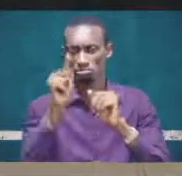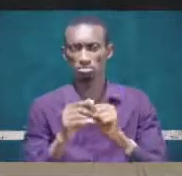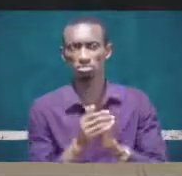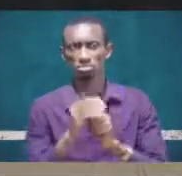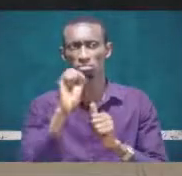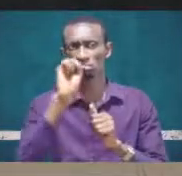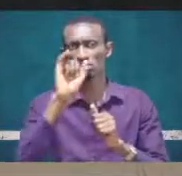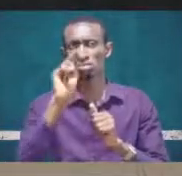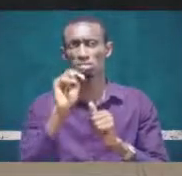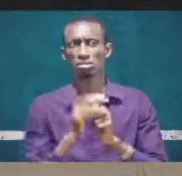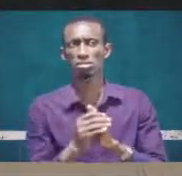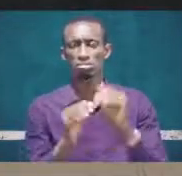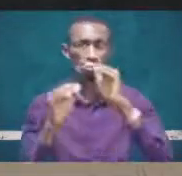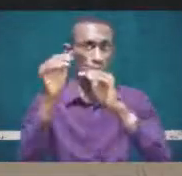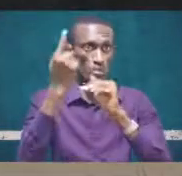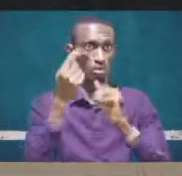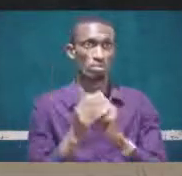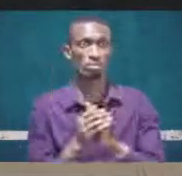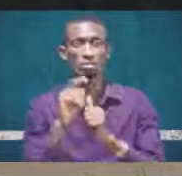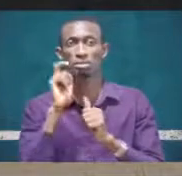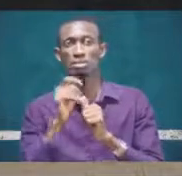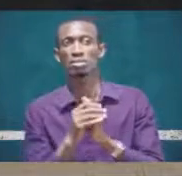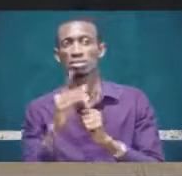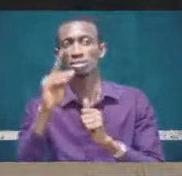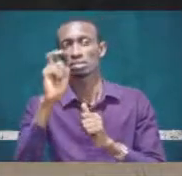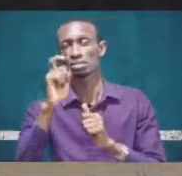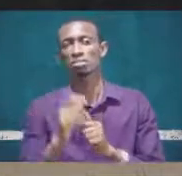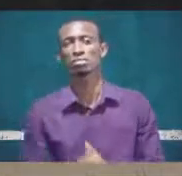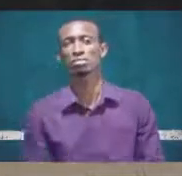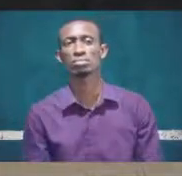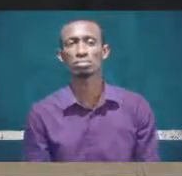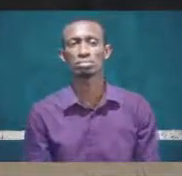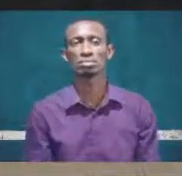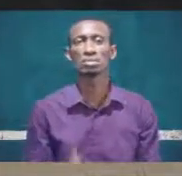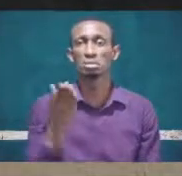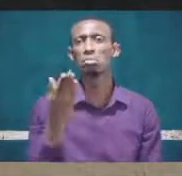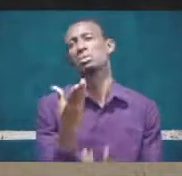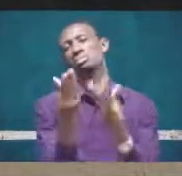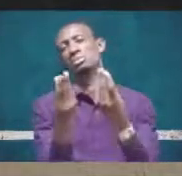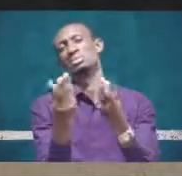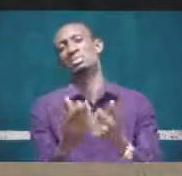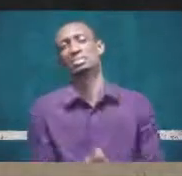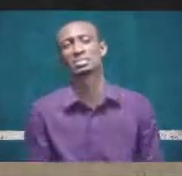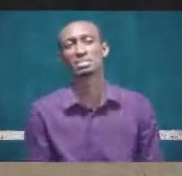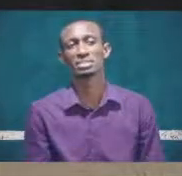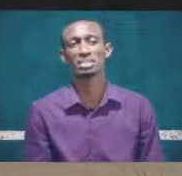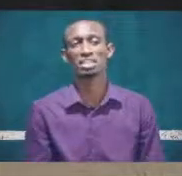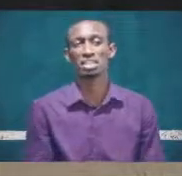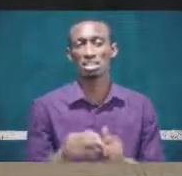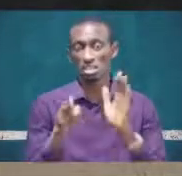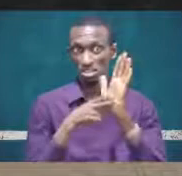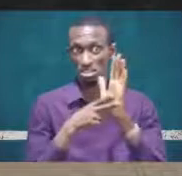of sine power 1 x dx. And this is very simple. This is equal